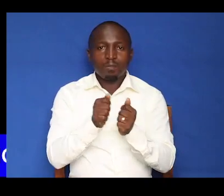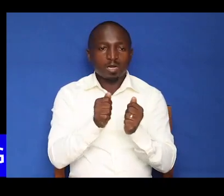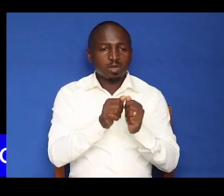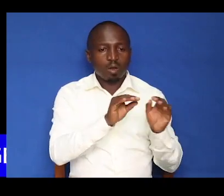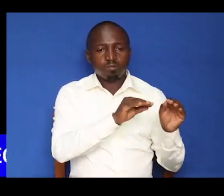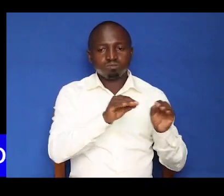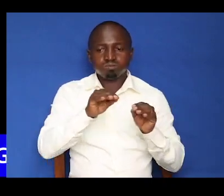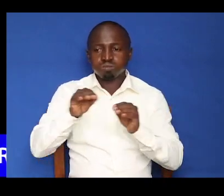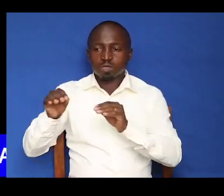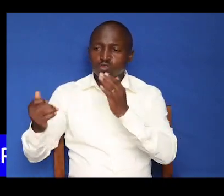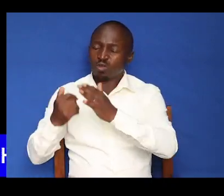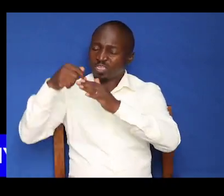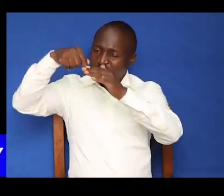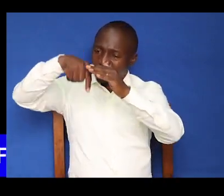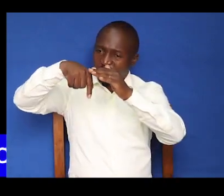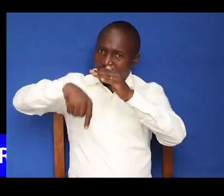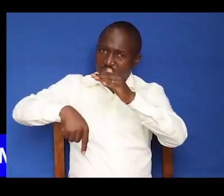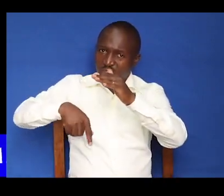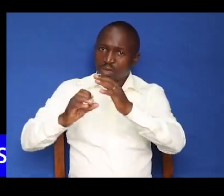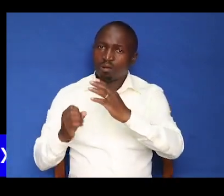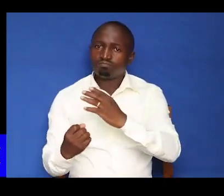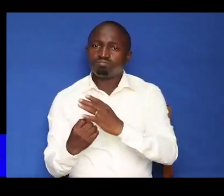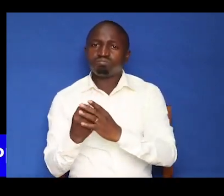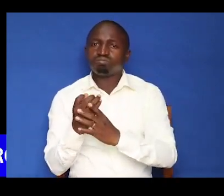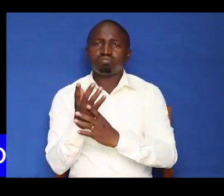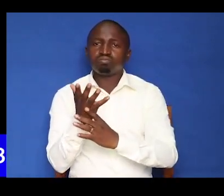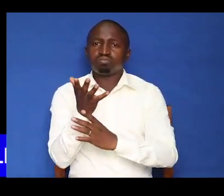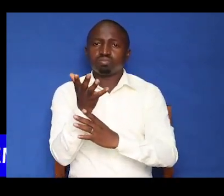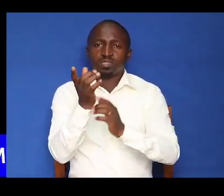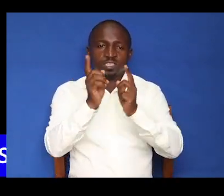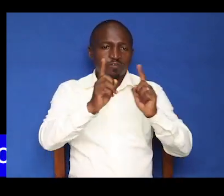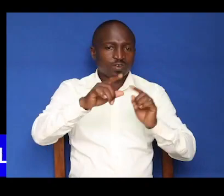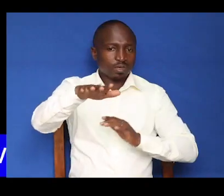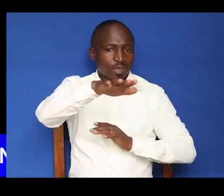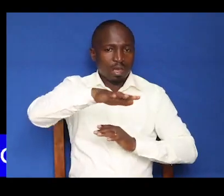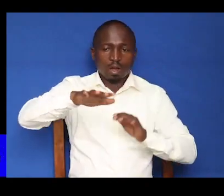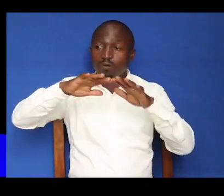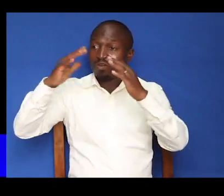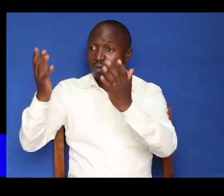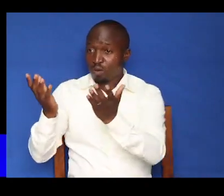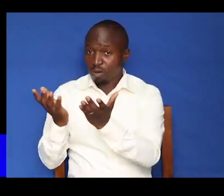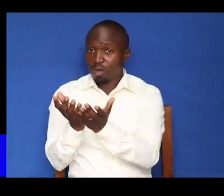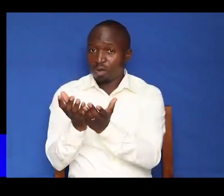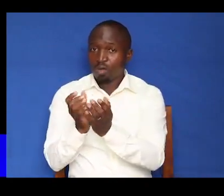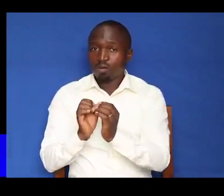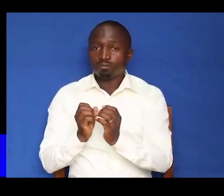from Earth's interior to different parts of the crust, including its